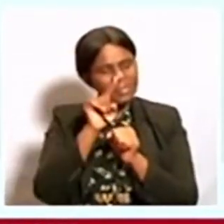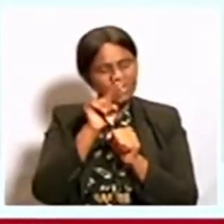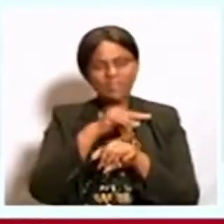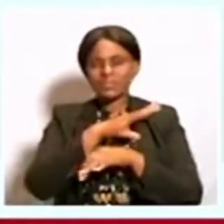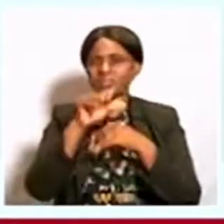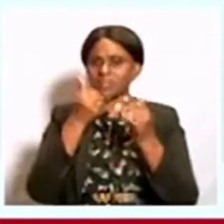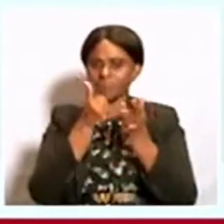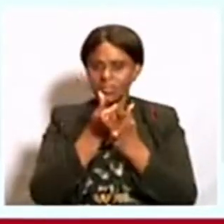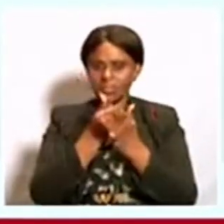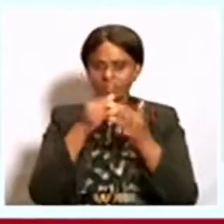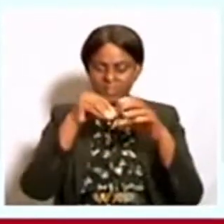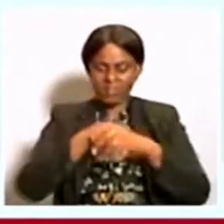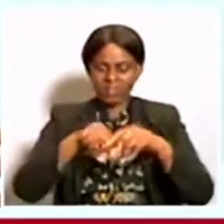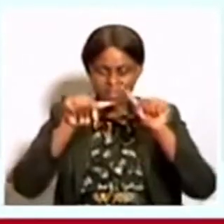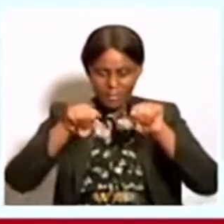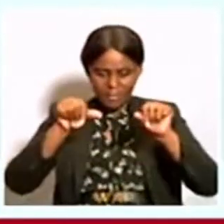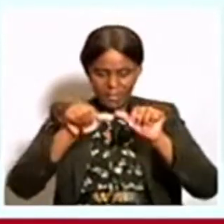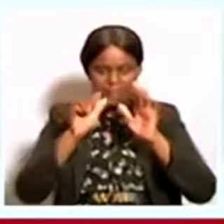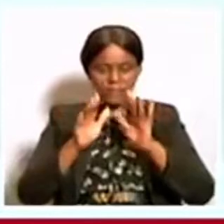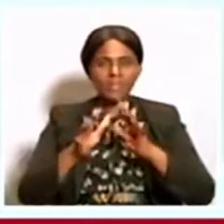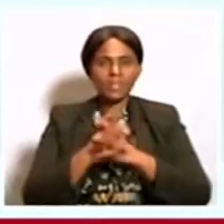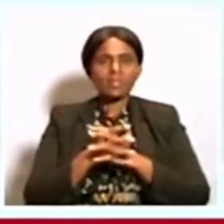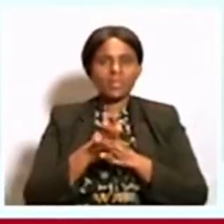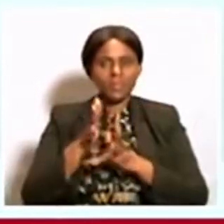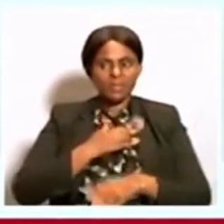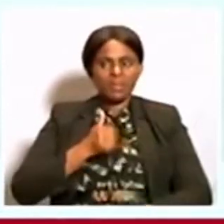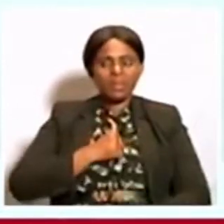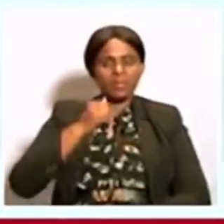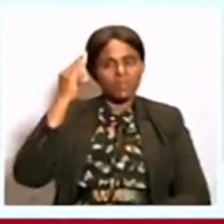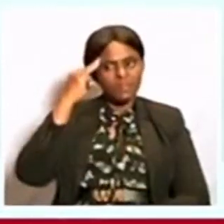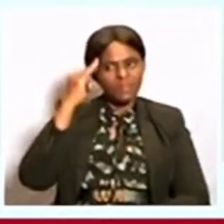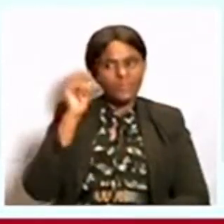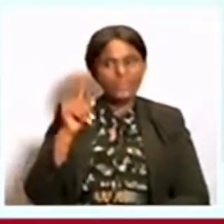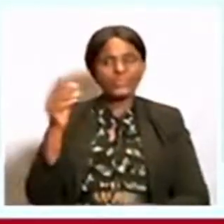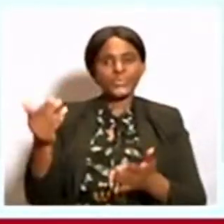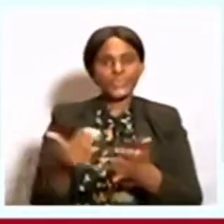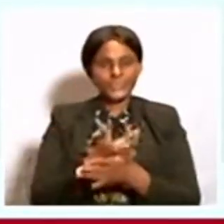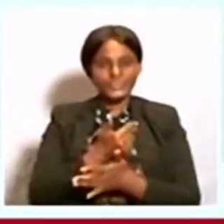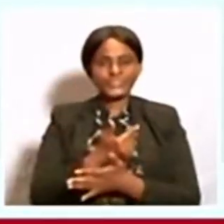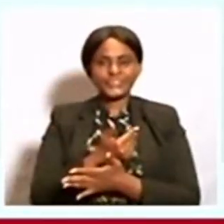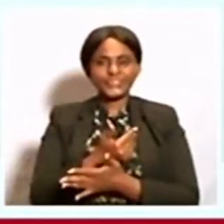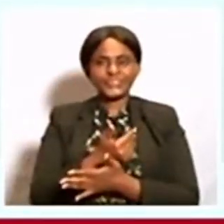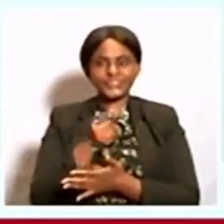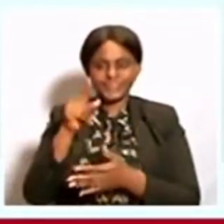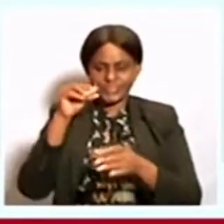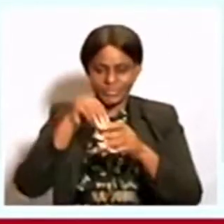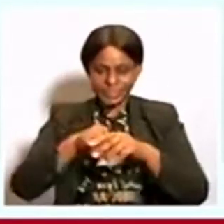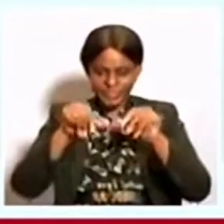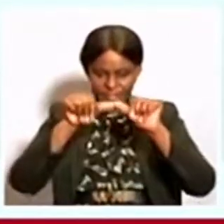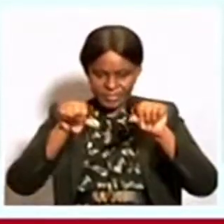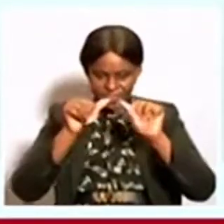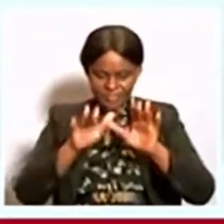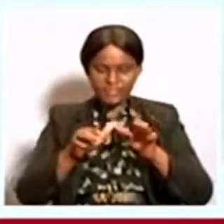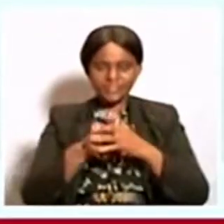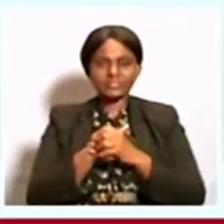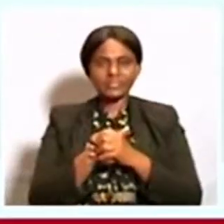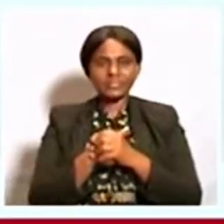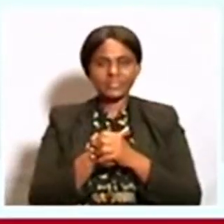whole internal auditor, I know you are relatively new, can you imagine you internal auditor